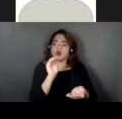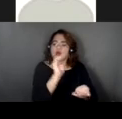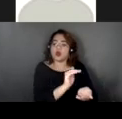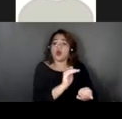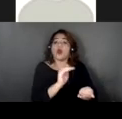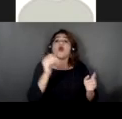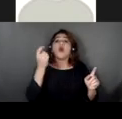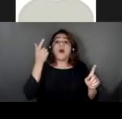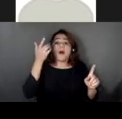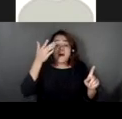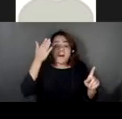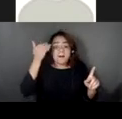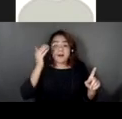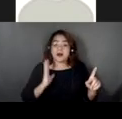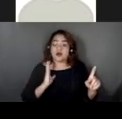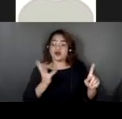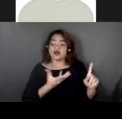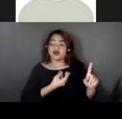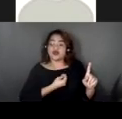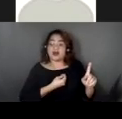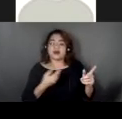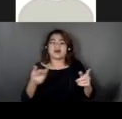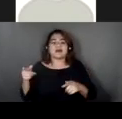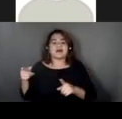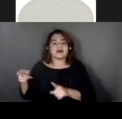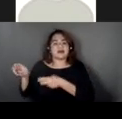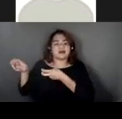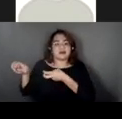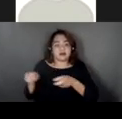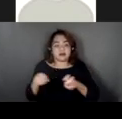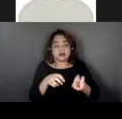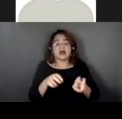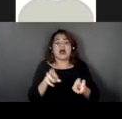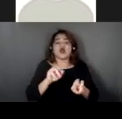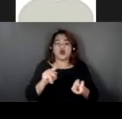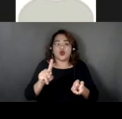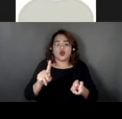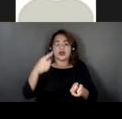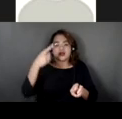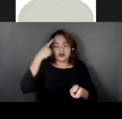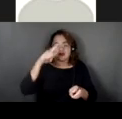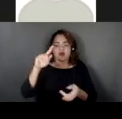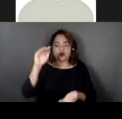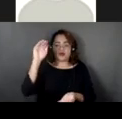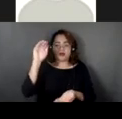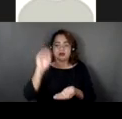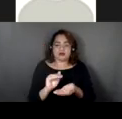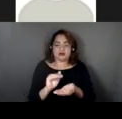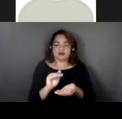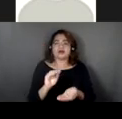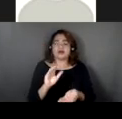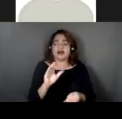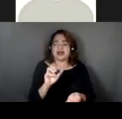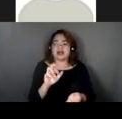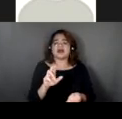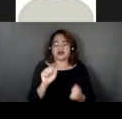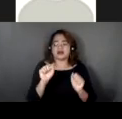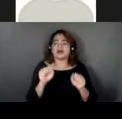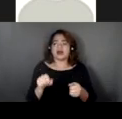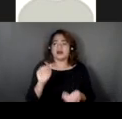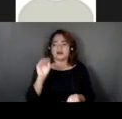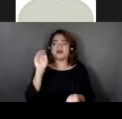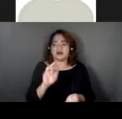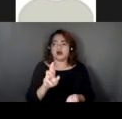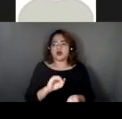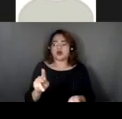health risks are not as significant a contraindication as one would think they are. And then in regards to the therapist